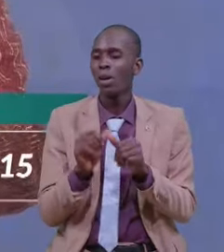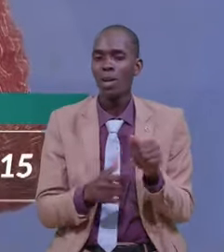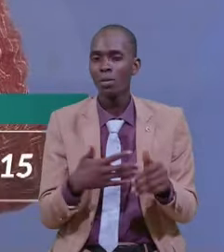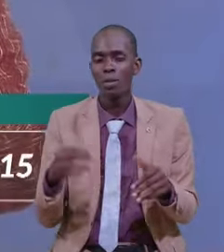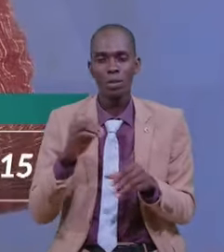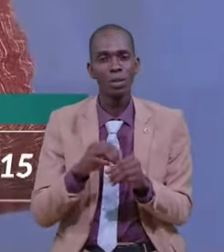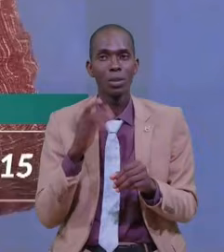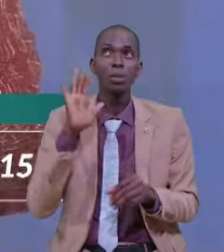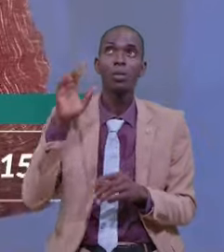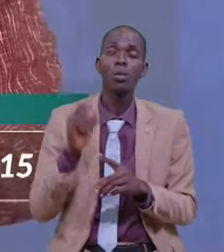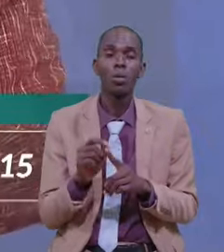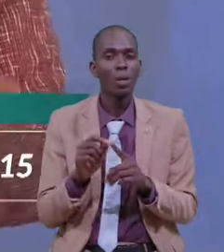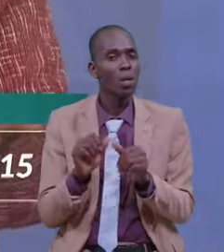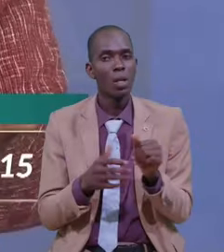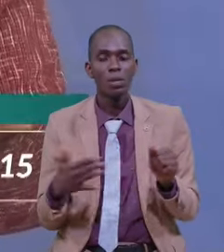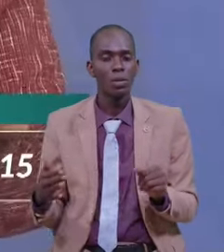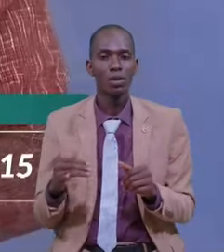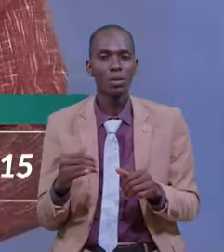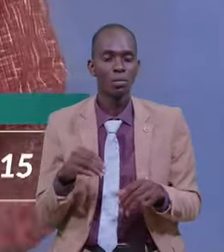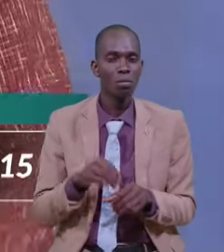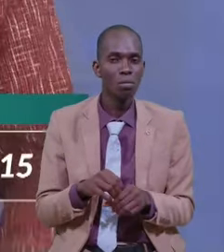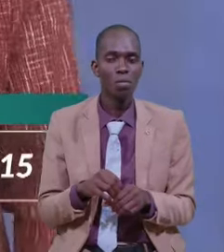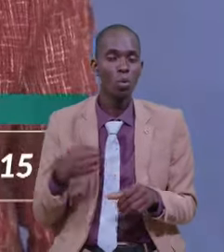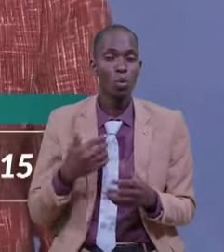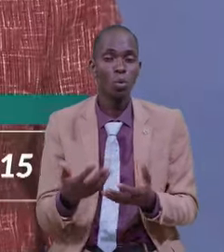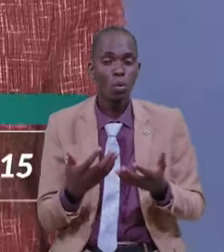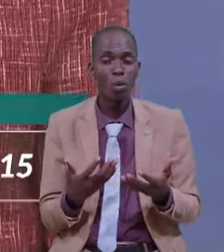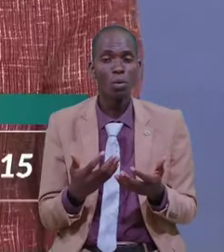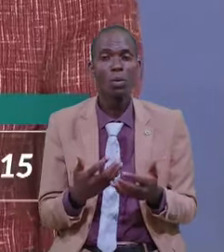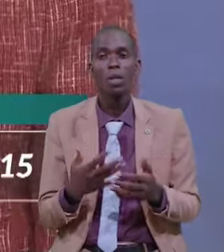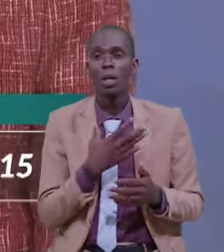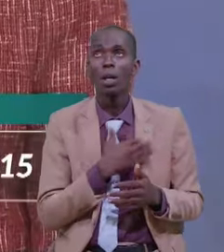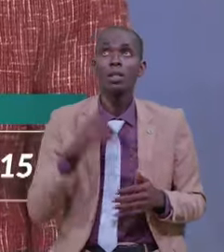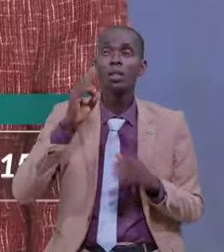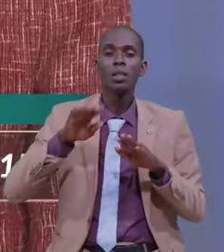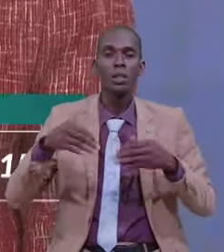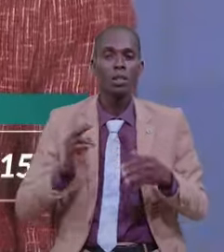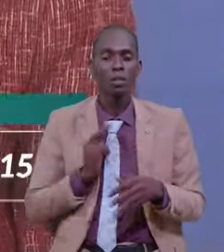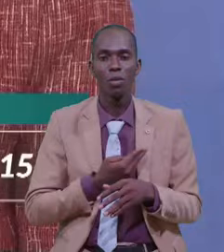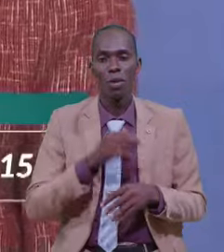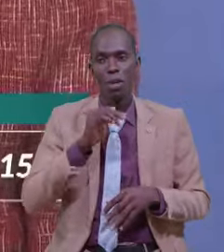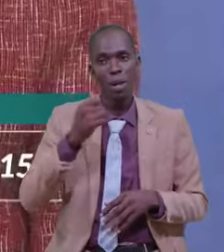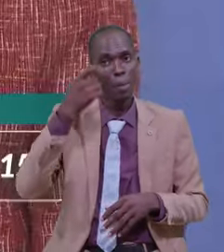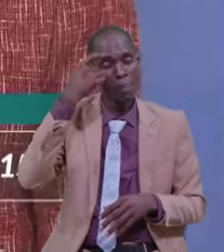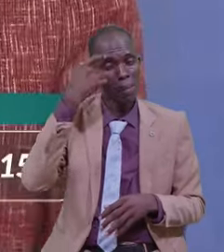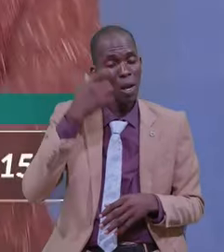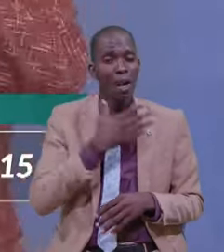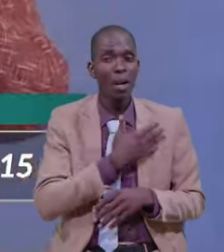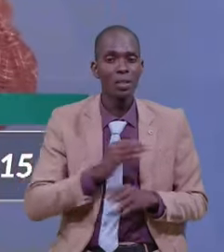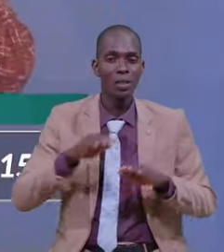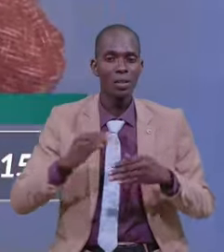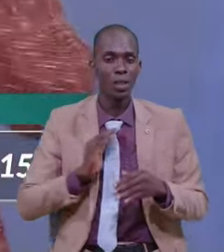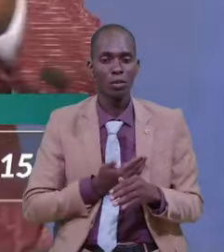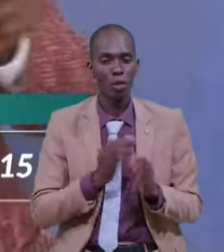world, everything desirable, everything we need, and he gave us a brain, and then he gave us books,